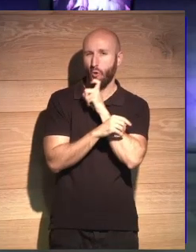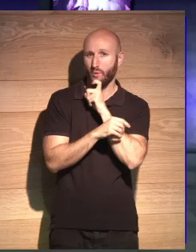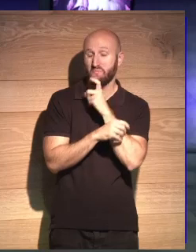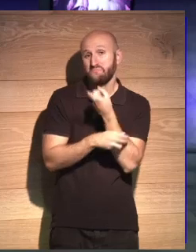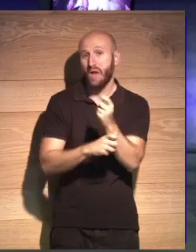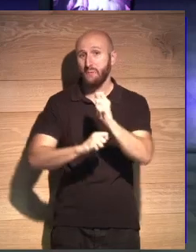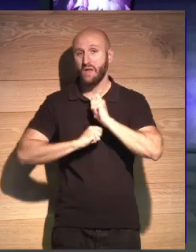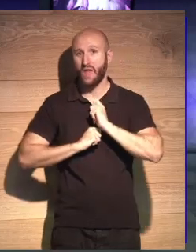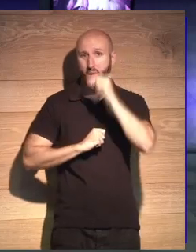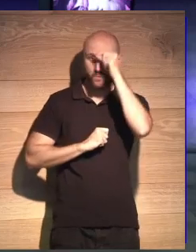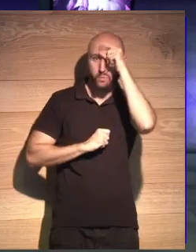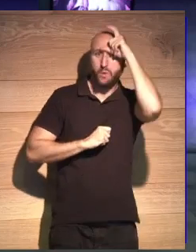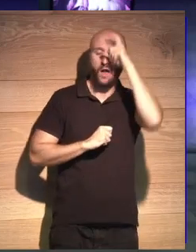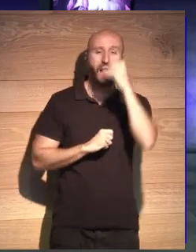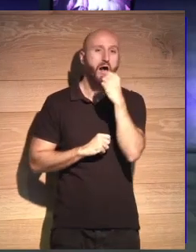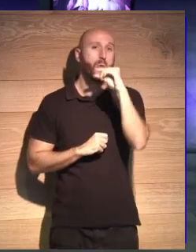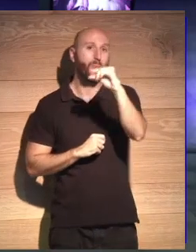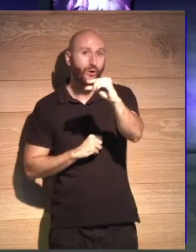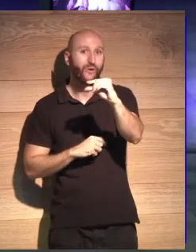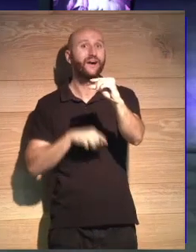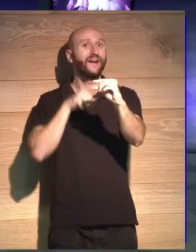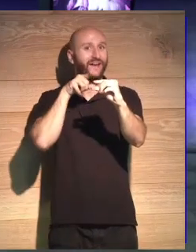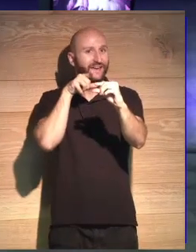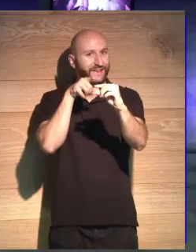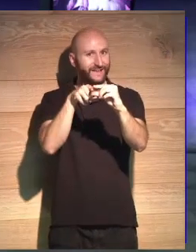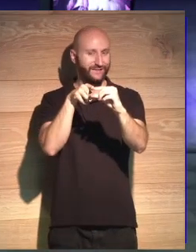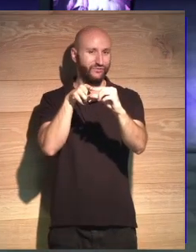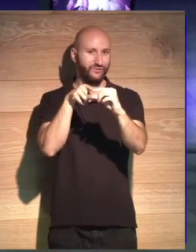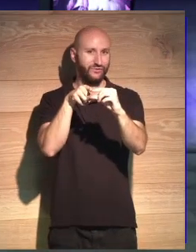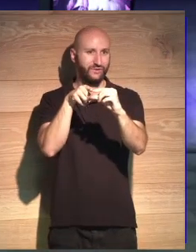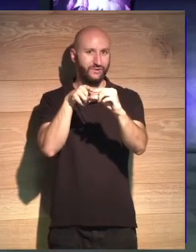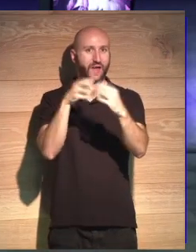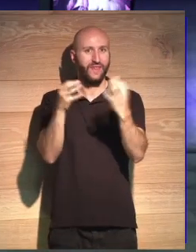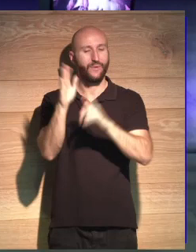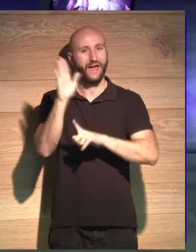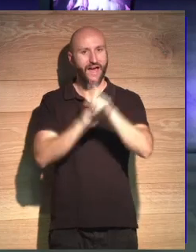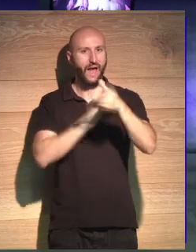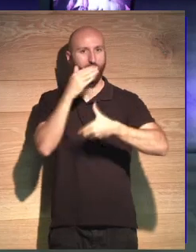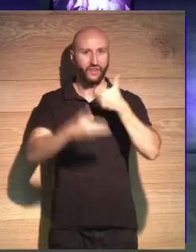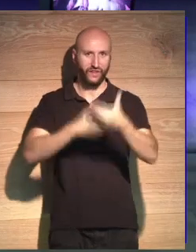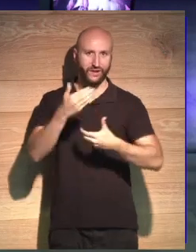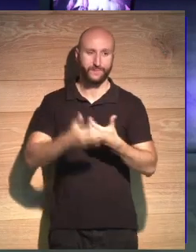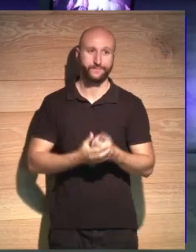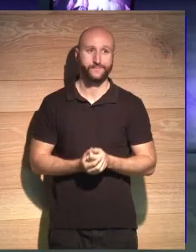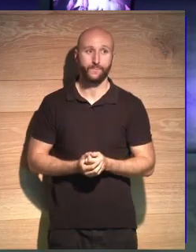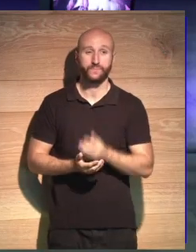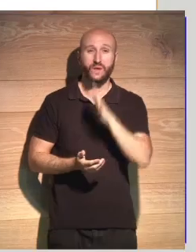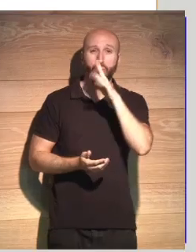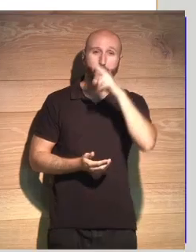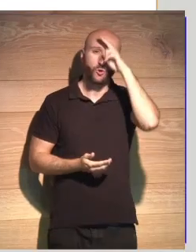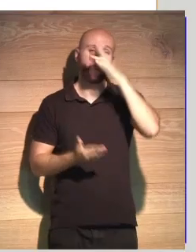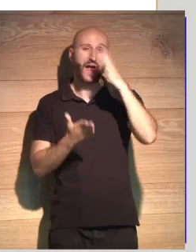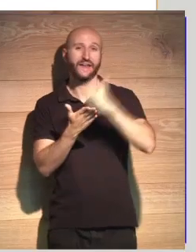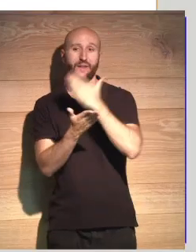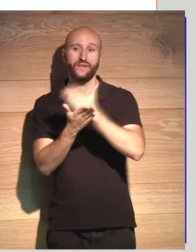to use Candy Crush for the learning experience. But you need to determine exactly what this game can give